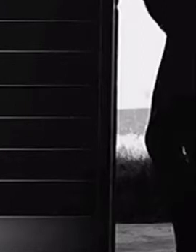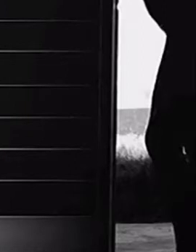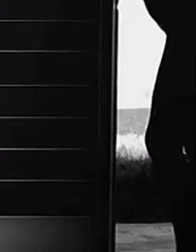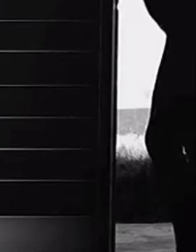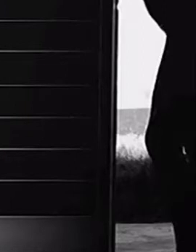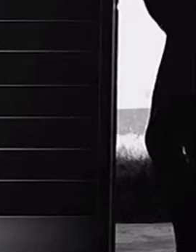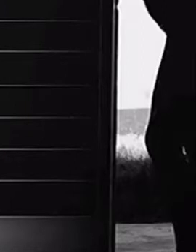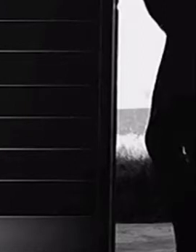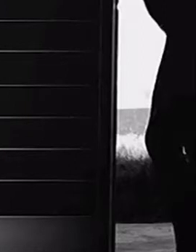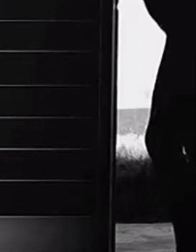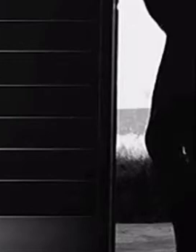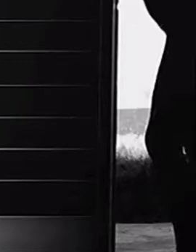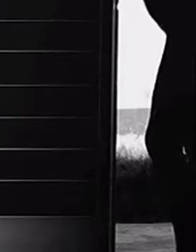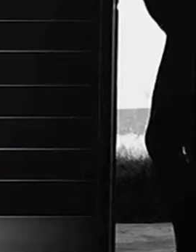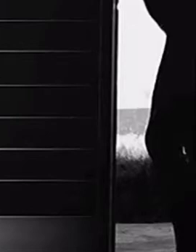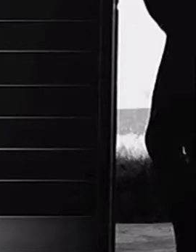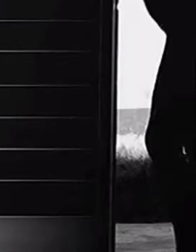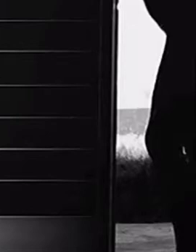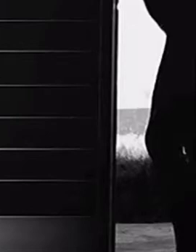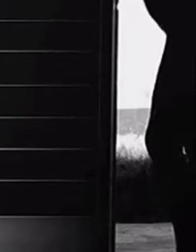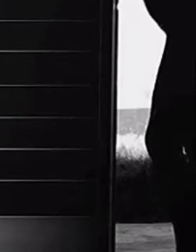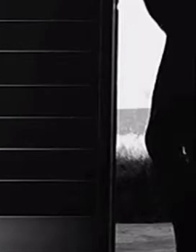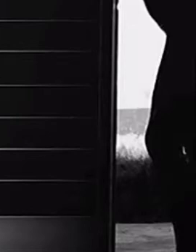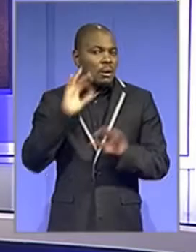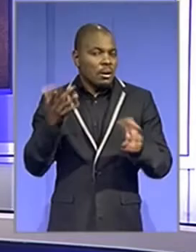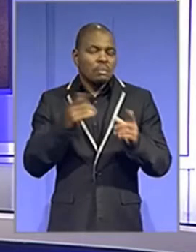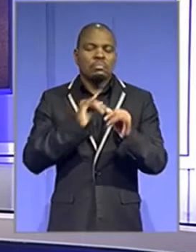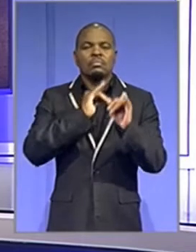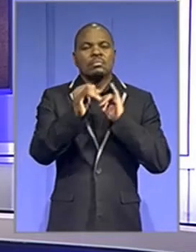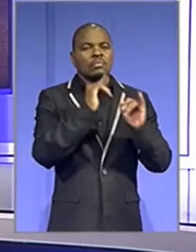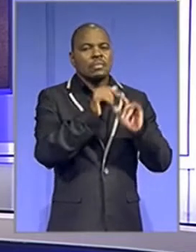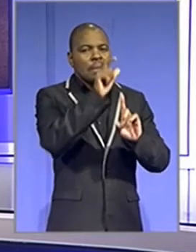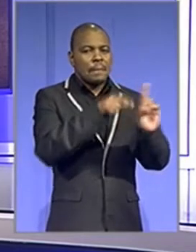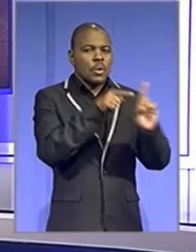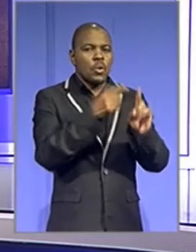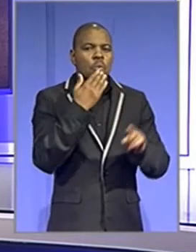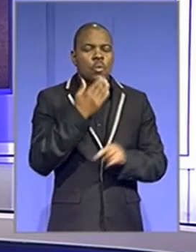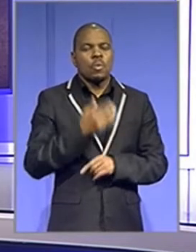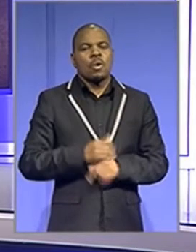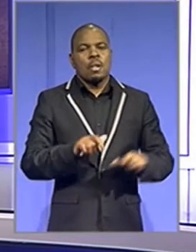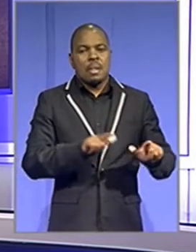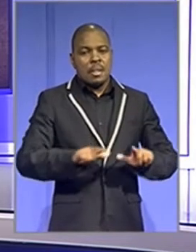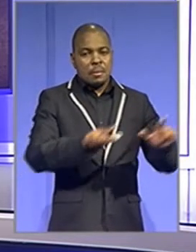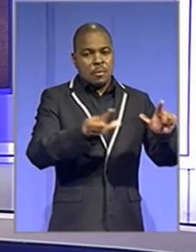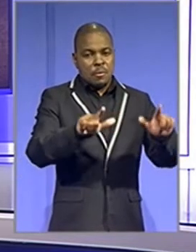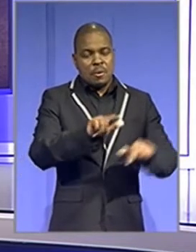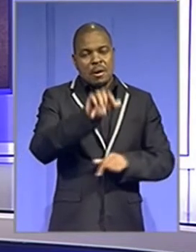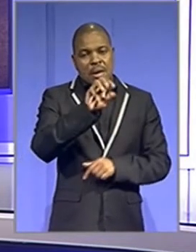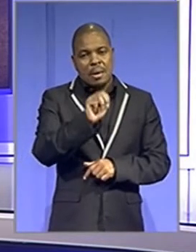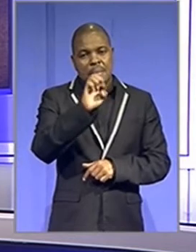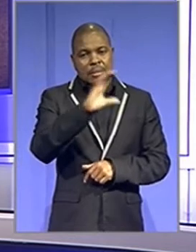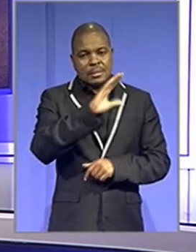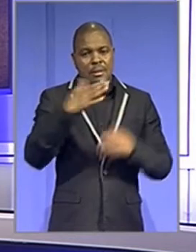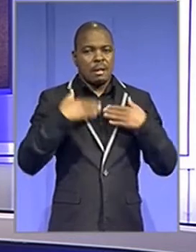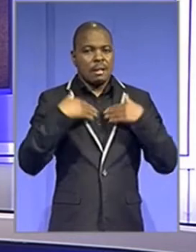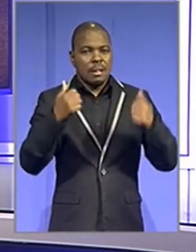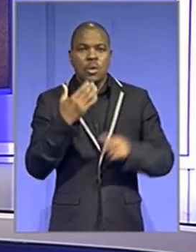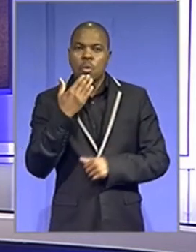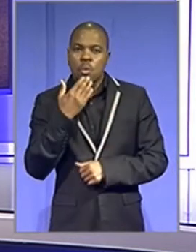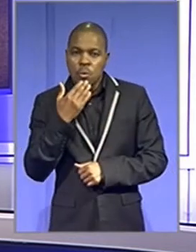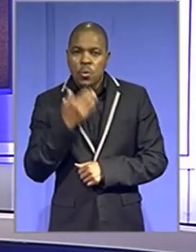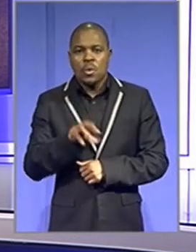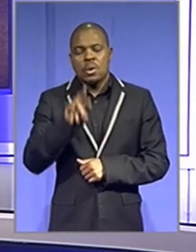Cape. Go kwa ditaba ka go otlologa re bolela moyeng le Molekgotla-phethiši wa maphelo ka Profenseng ya Limpopo